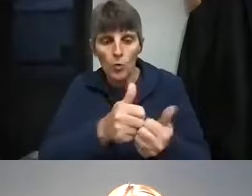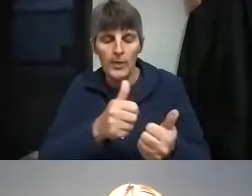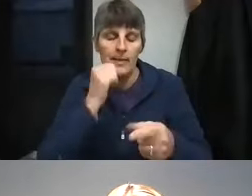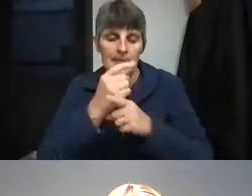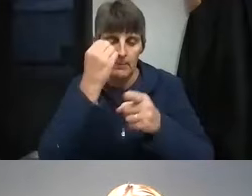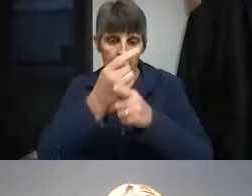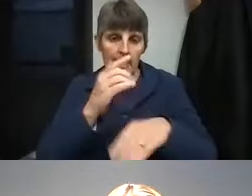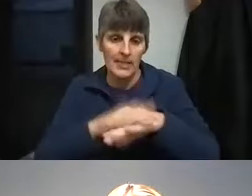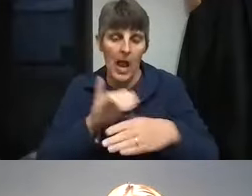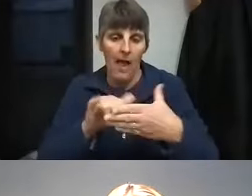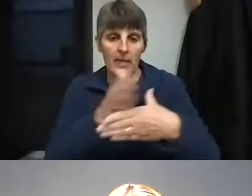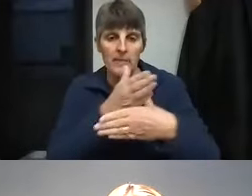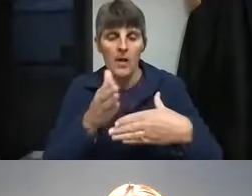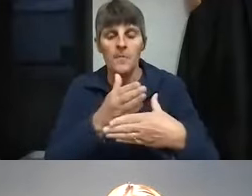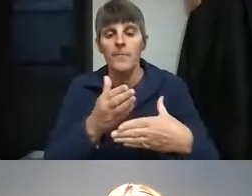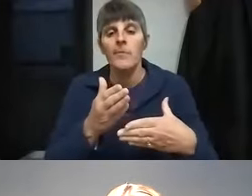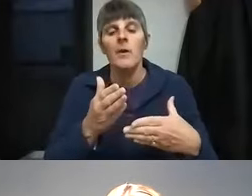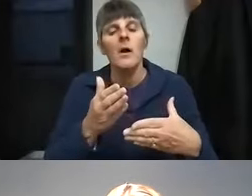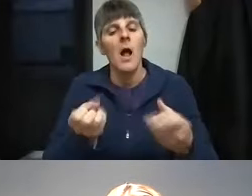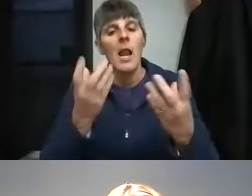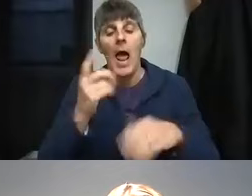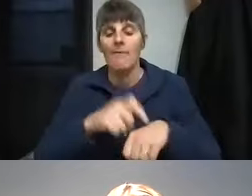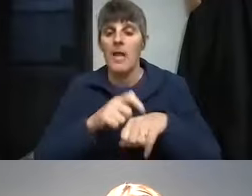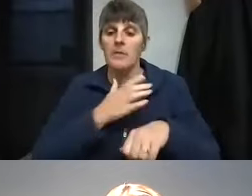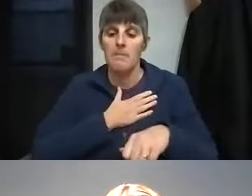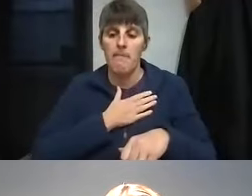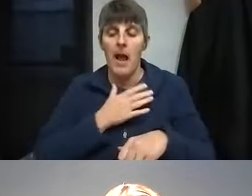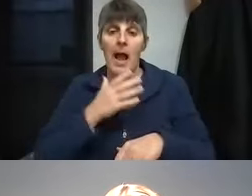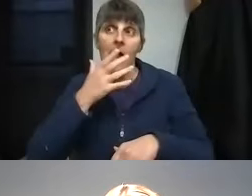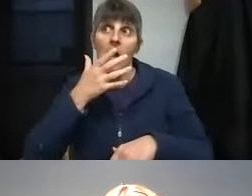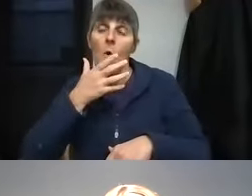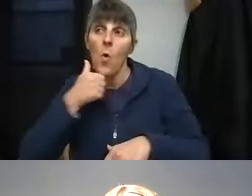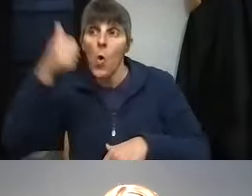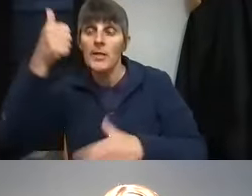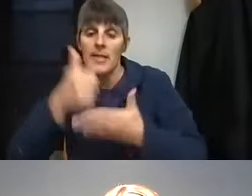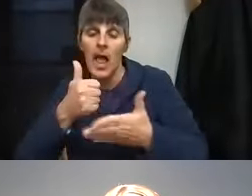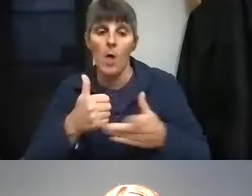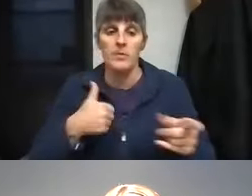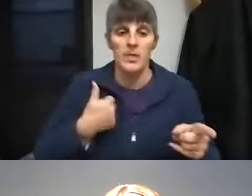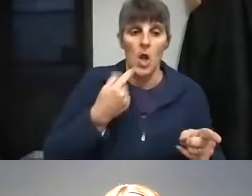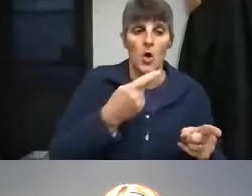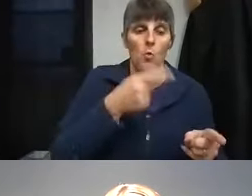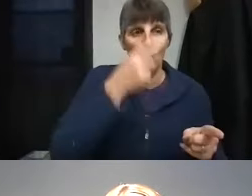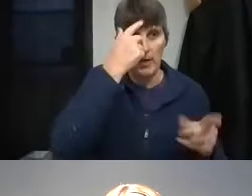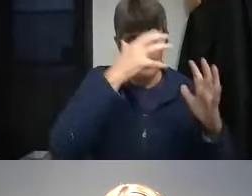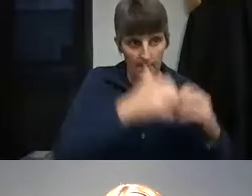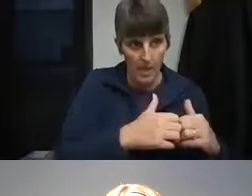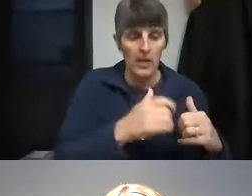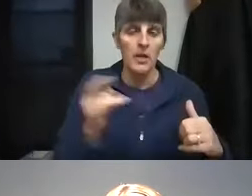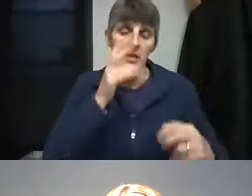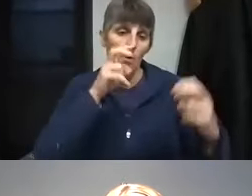spectrum. A lot of times my oldest has helped out his younger brother a lot when he's having meltdowns. He'll sit down and he'll talk to